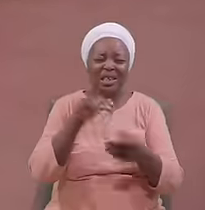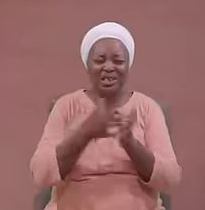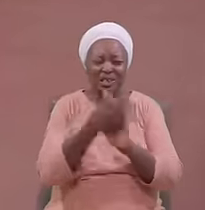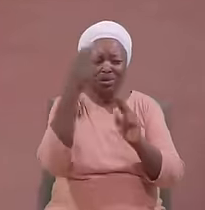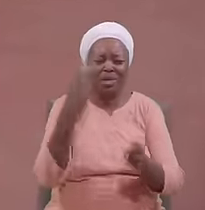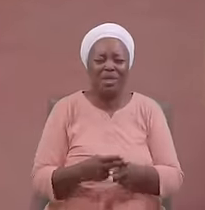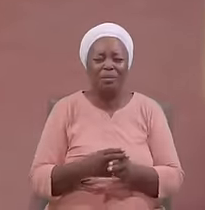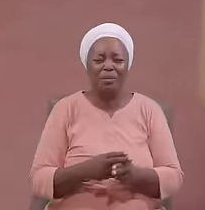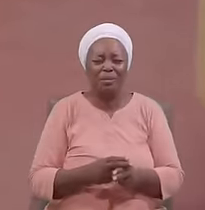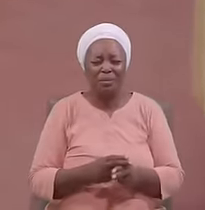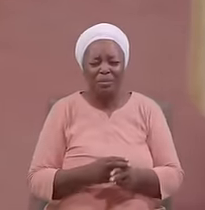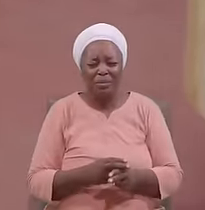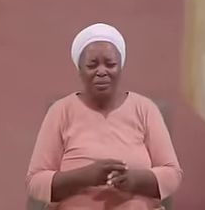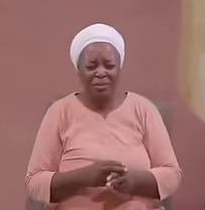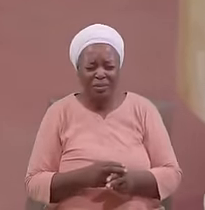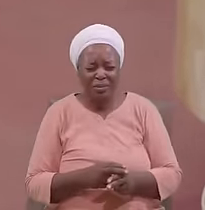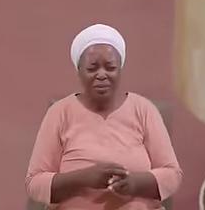Jesus' name.